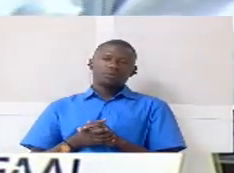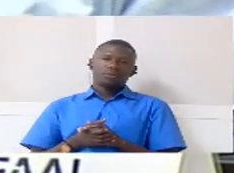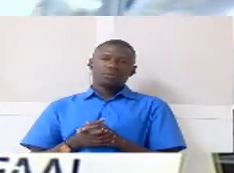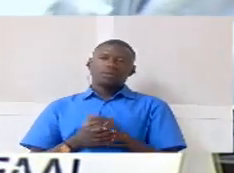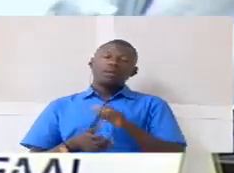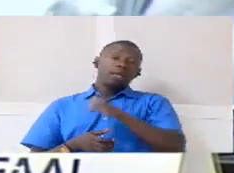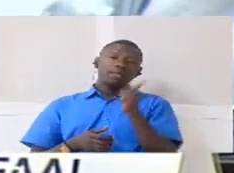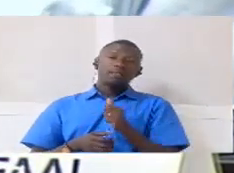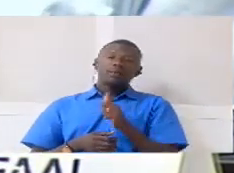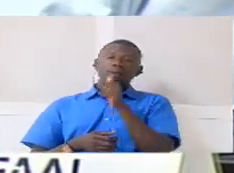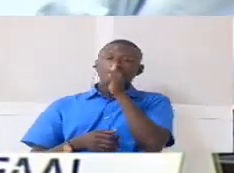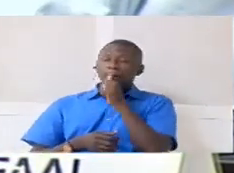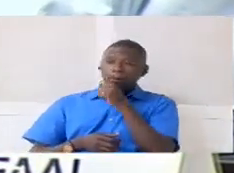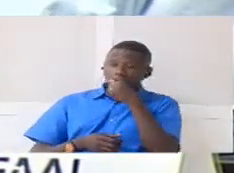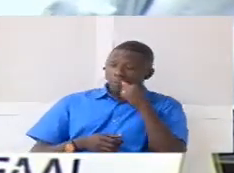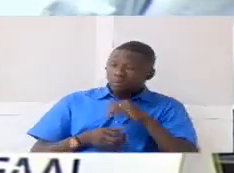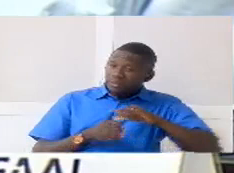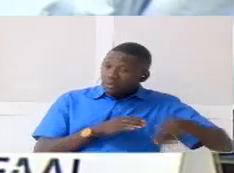not just limited to